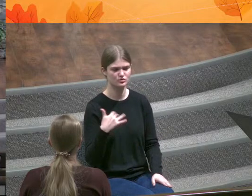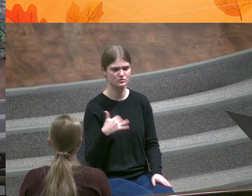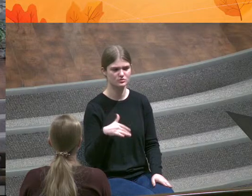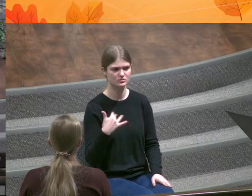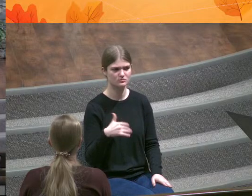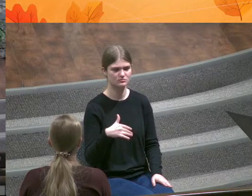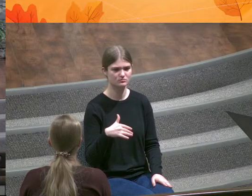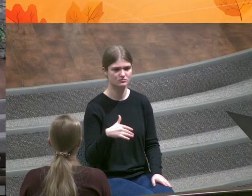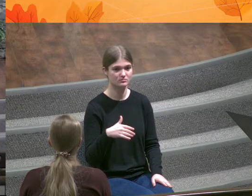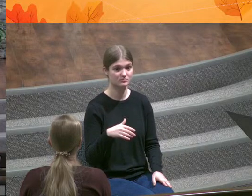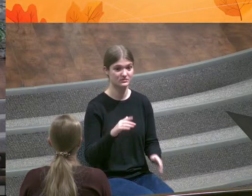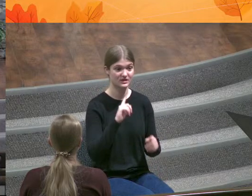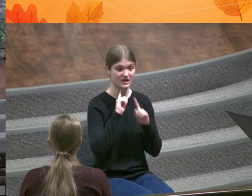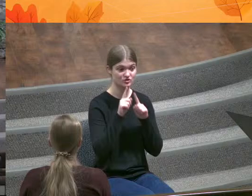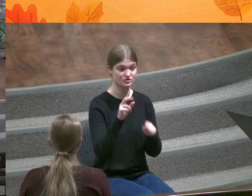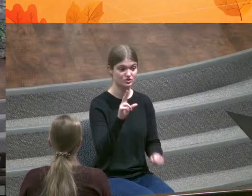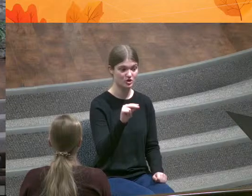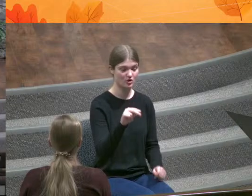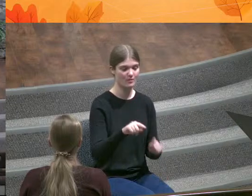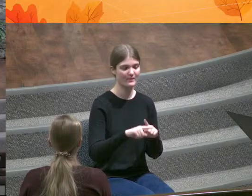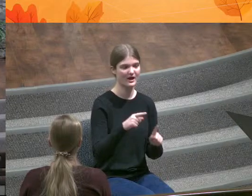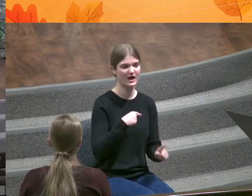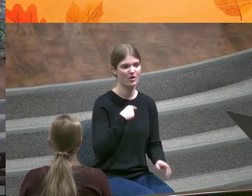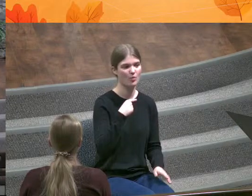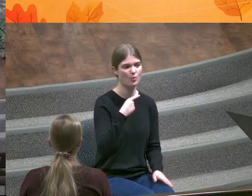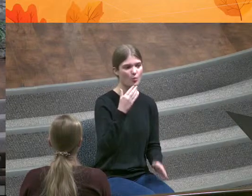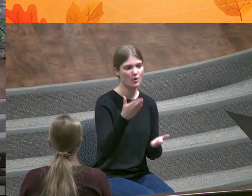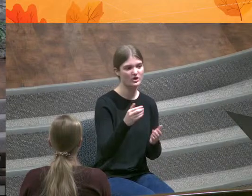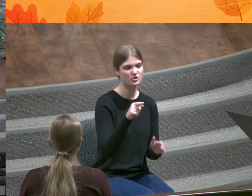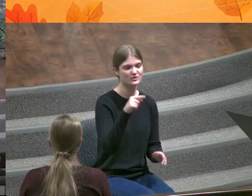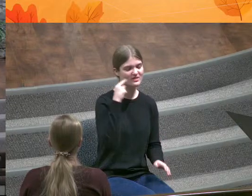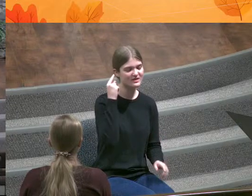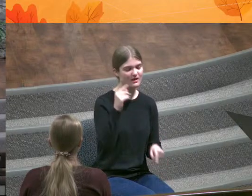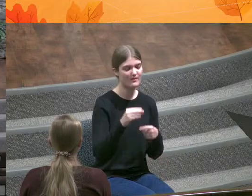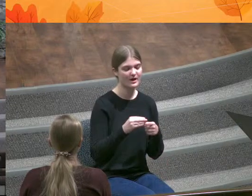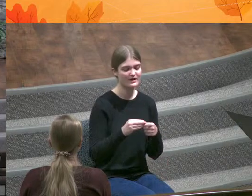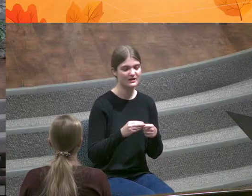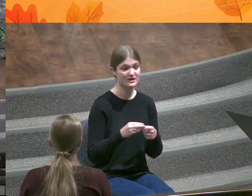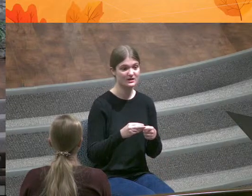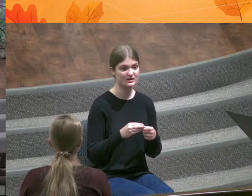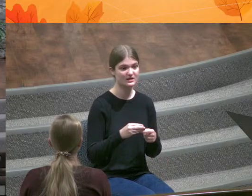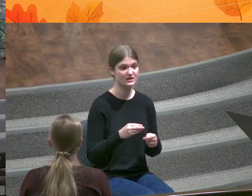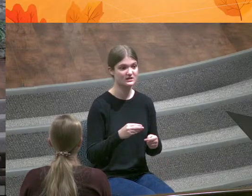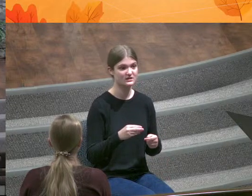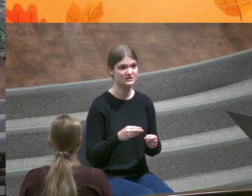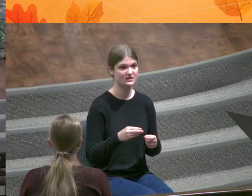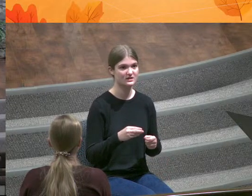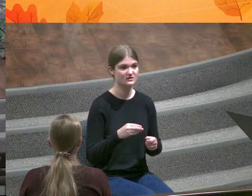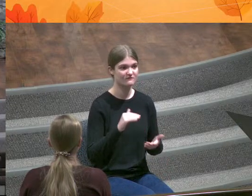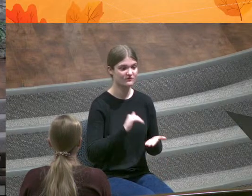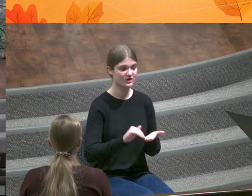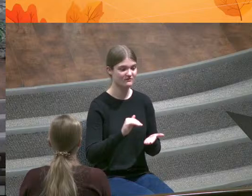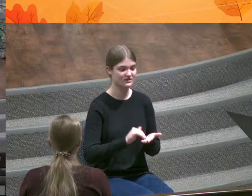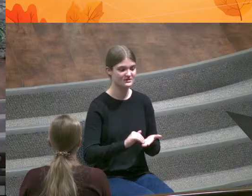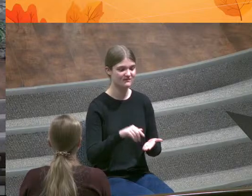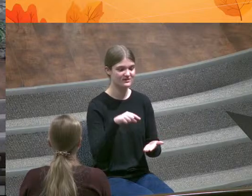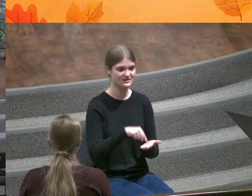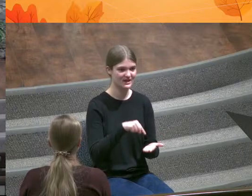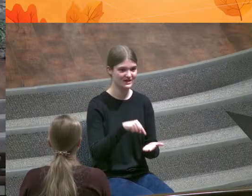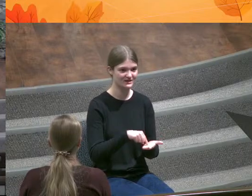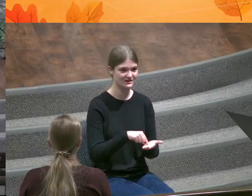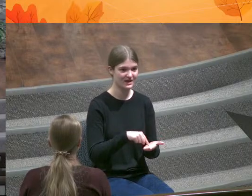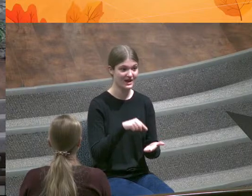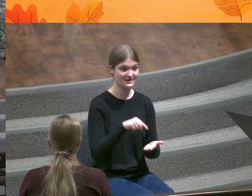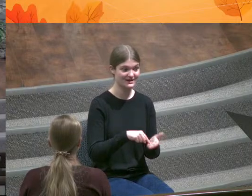Now, let me just go ahead and tell you the answer is no, but I want you to consider it anyway. The answer is no. Does the forgiveness of a debt, does